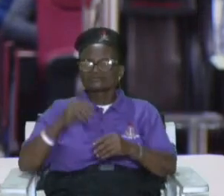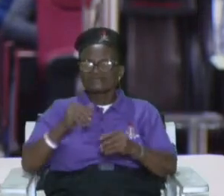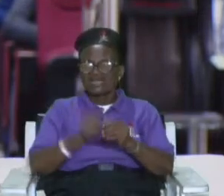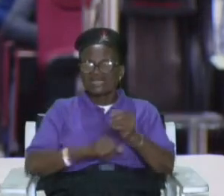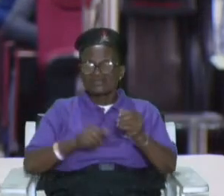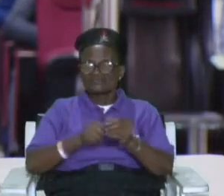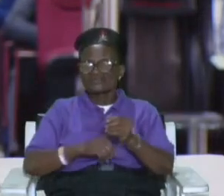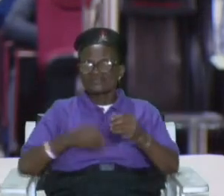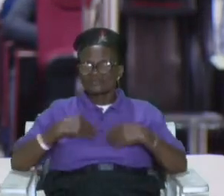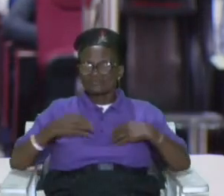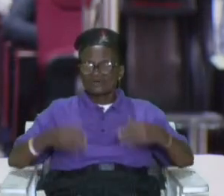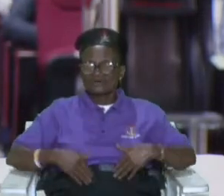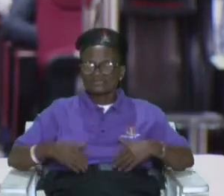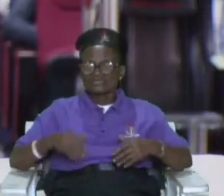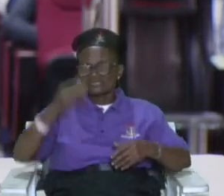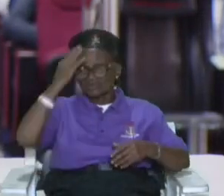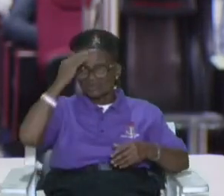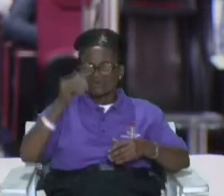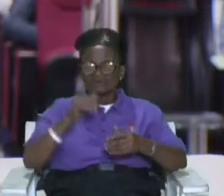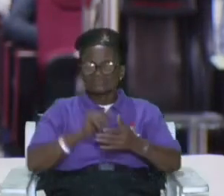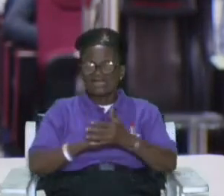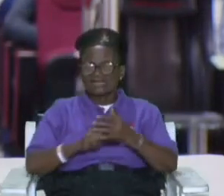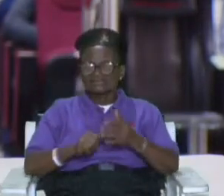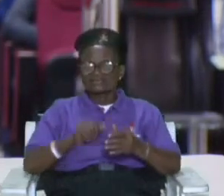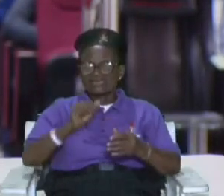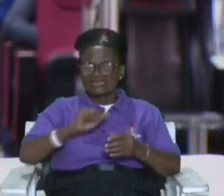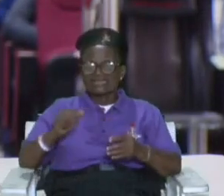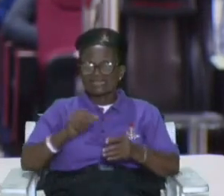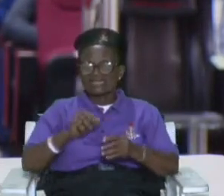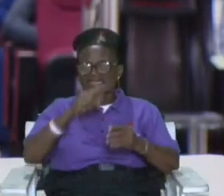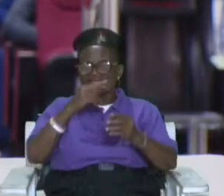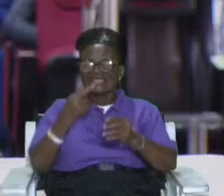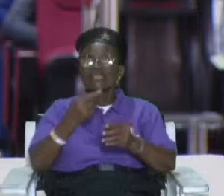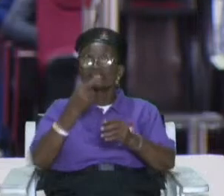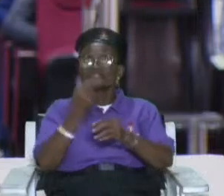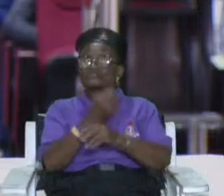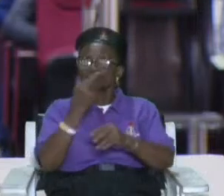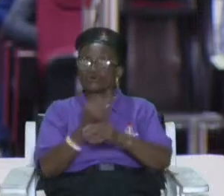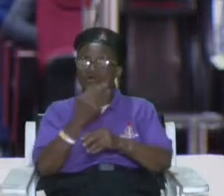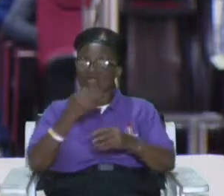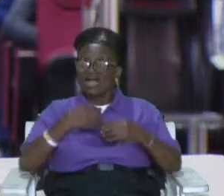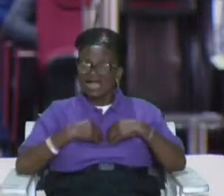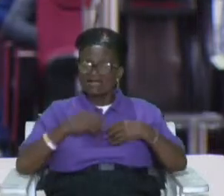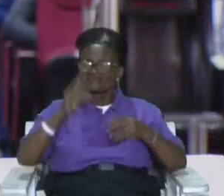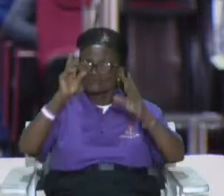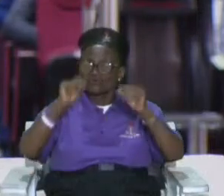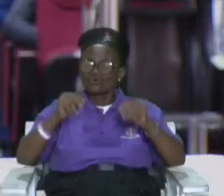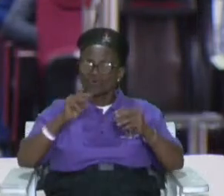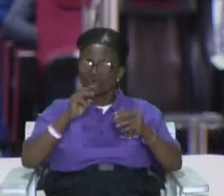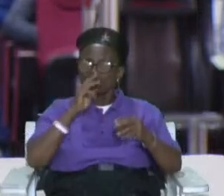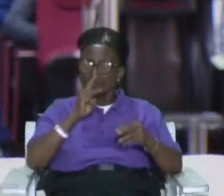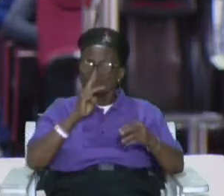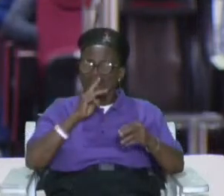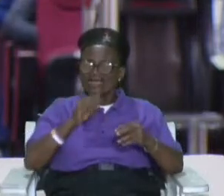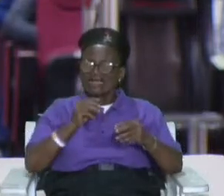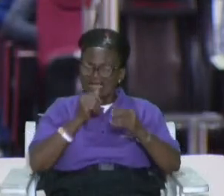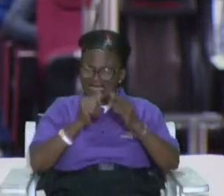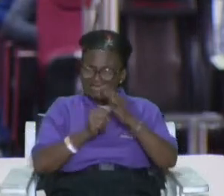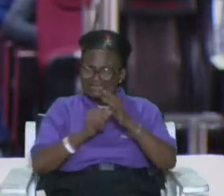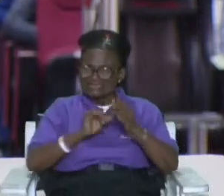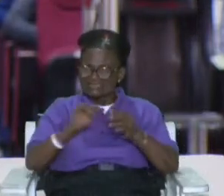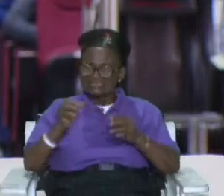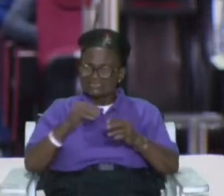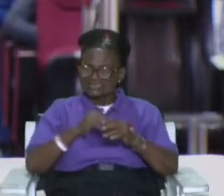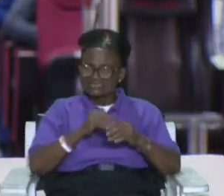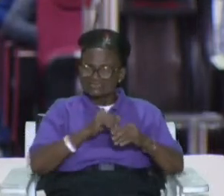Everybody knows that a rock has no water hidden inside it. But when the rod of